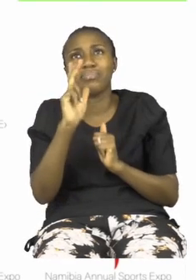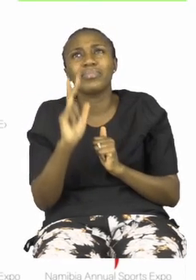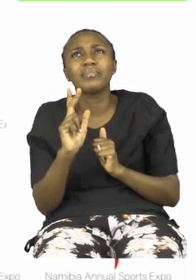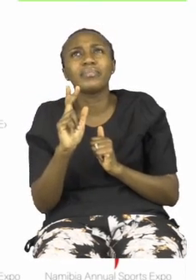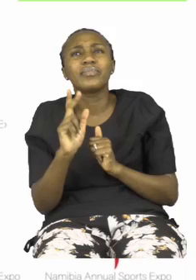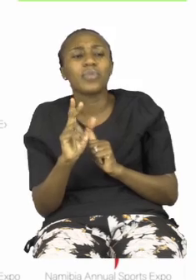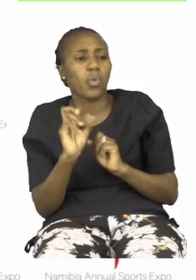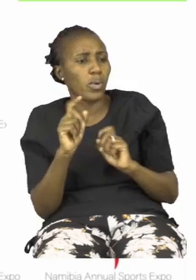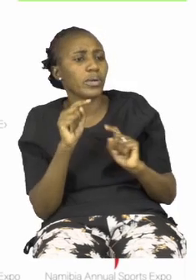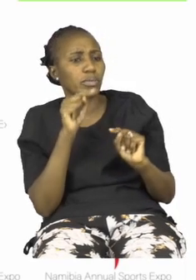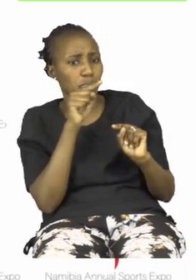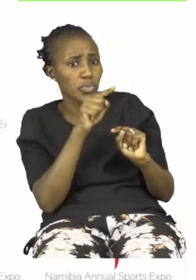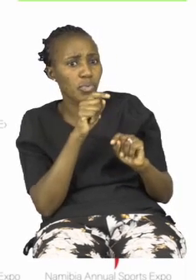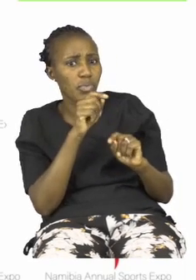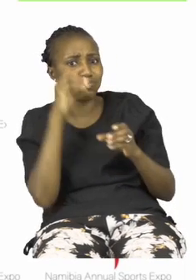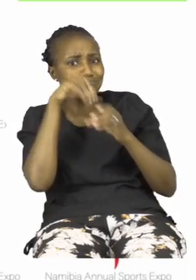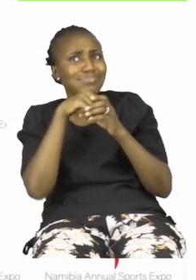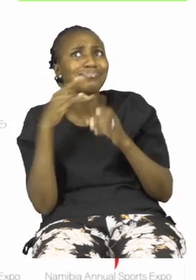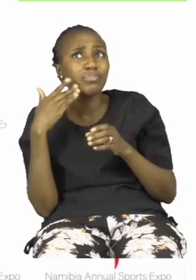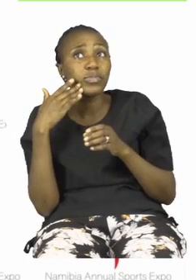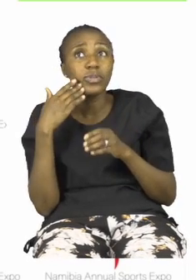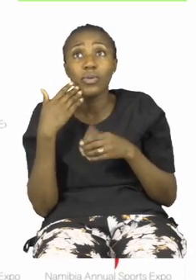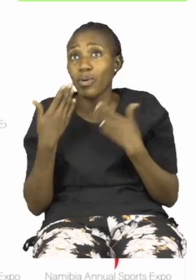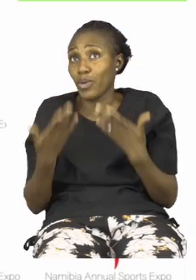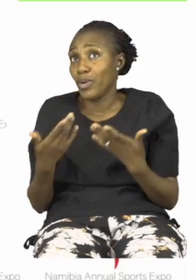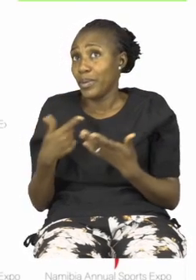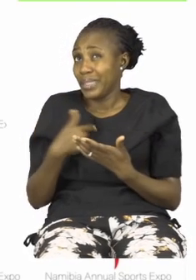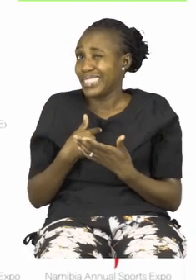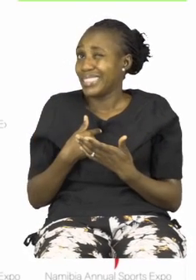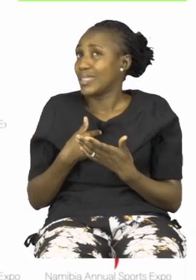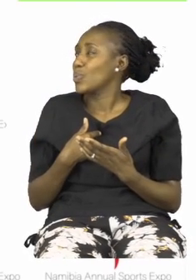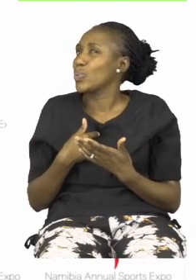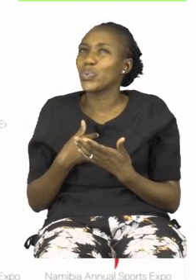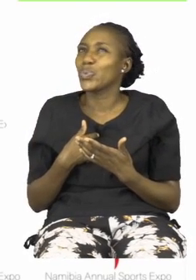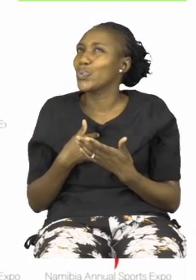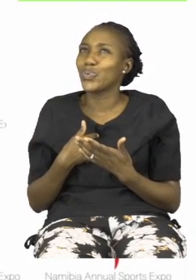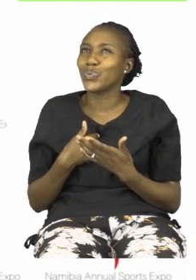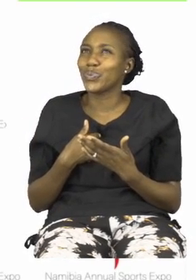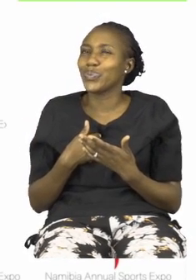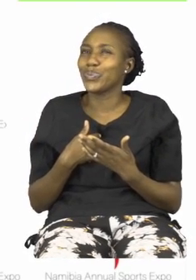sport? Myself? Yes. Oh, goodness. I think